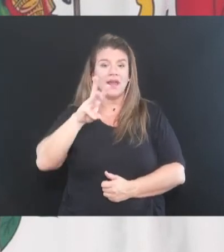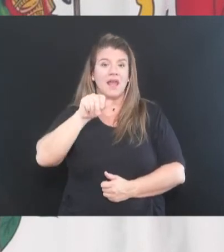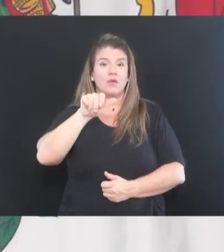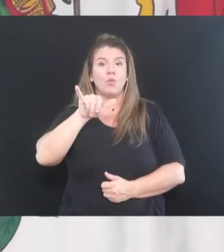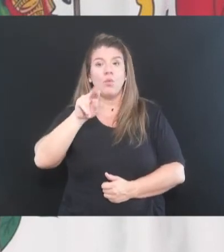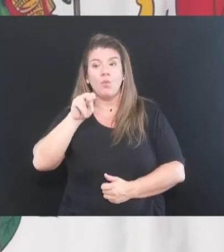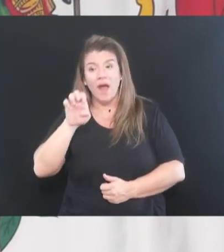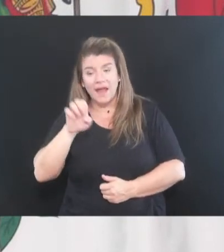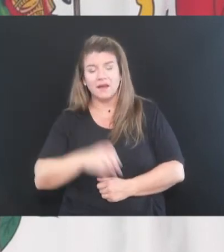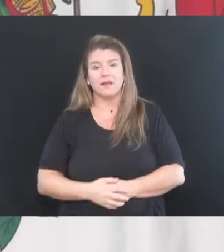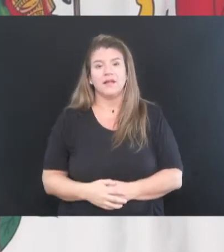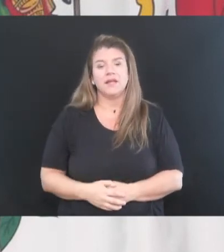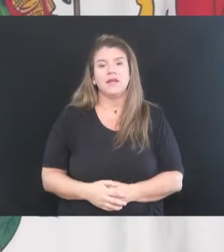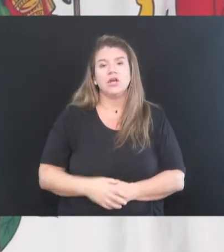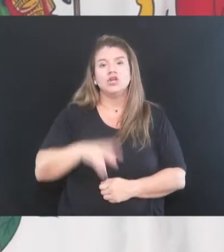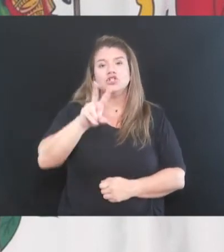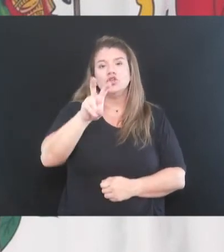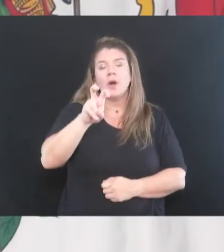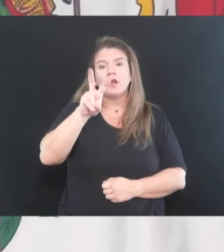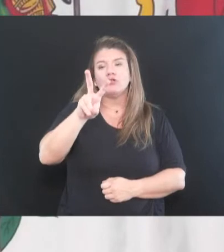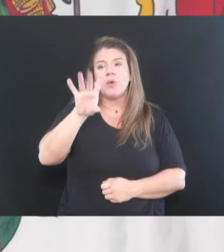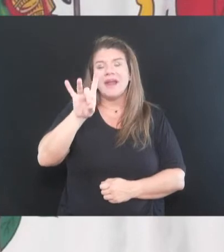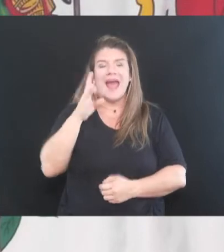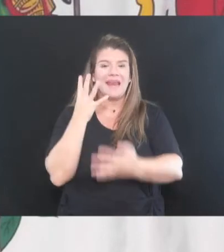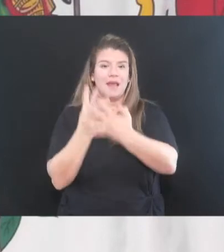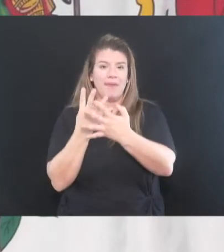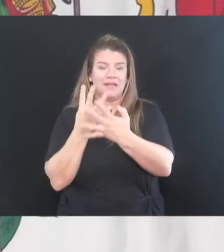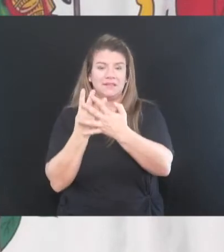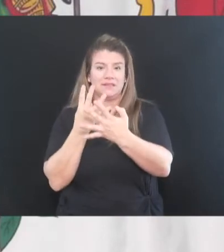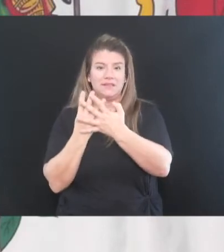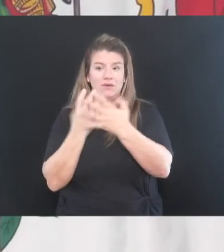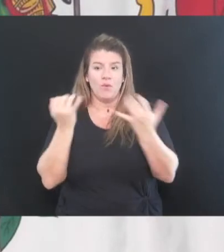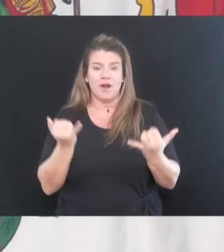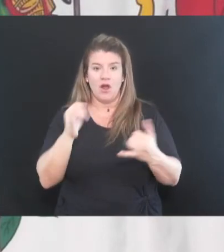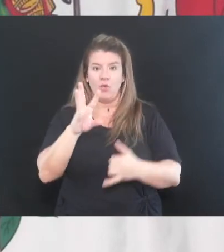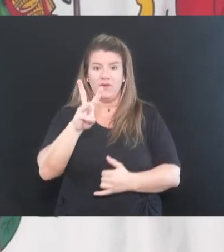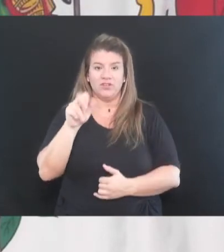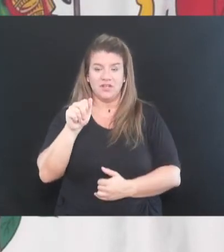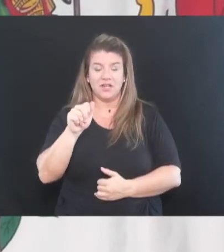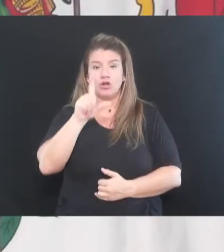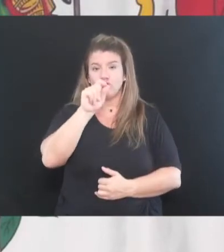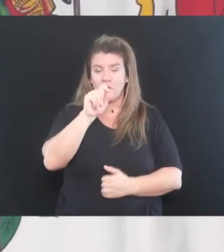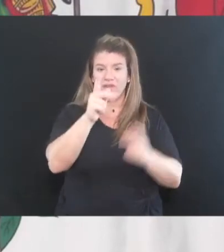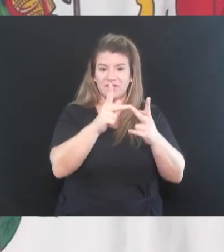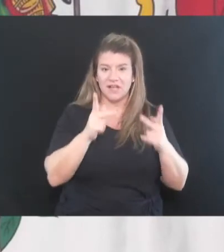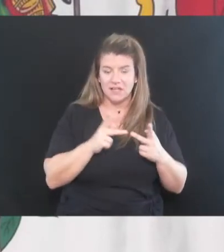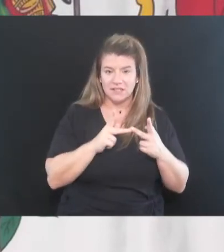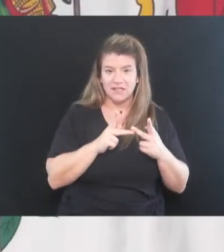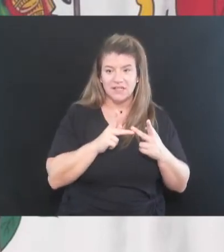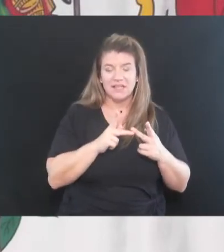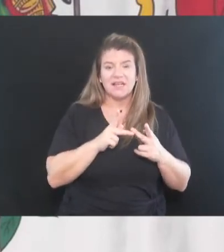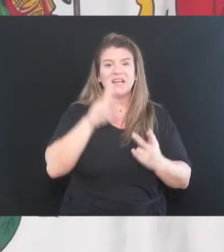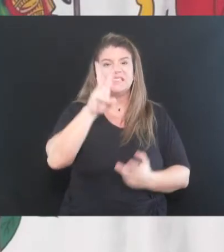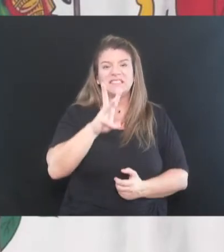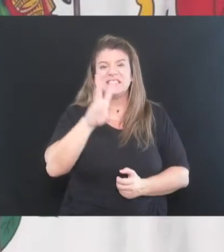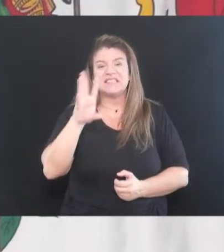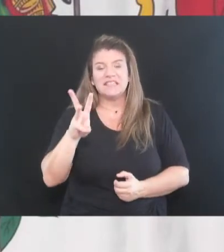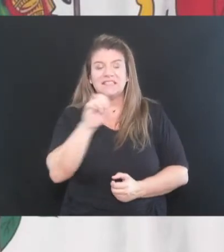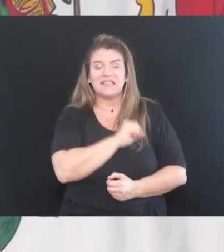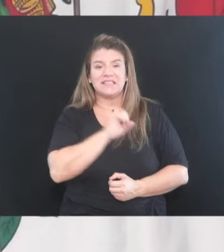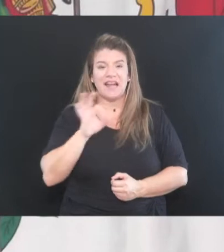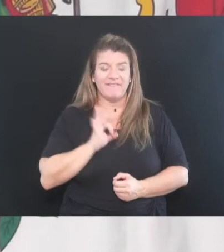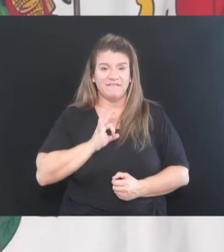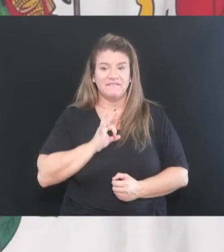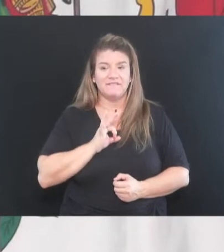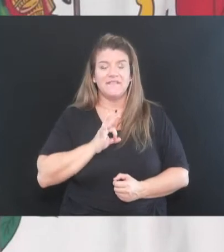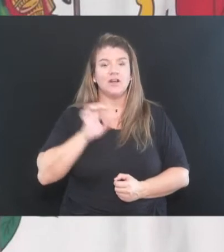have 228 inmate cases in West Virginia right now at 20 facilities and 66 staff cases at